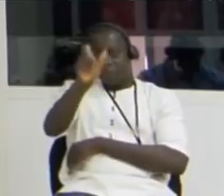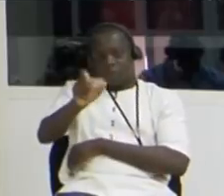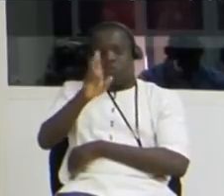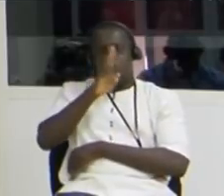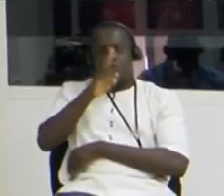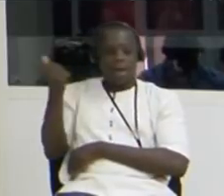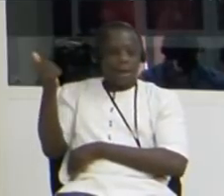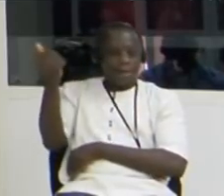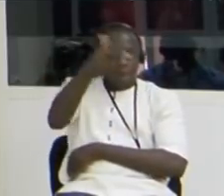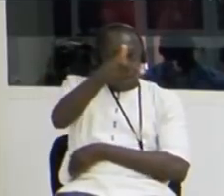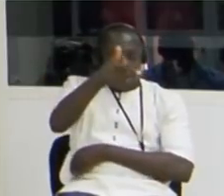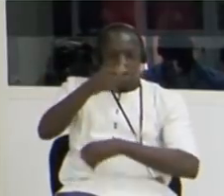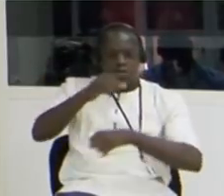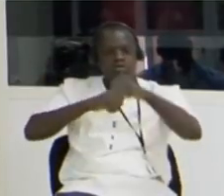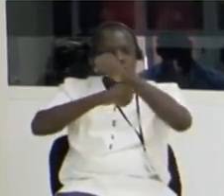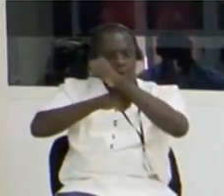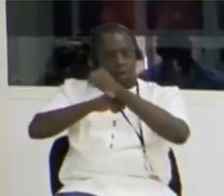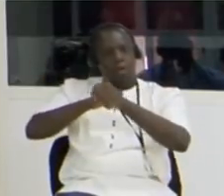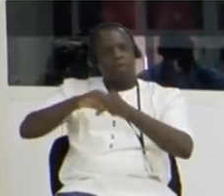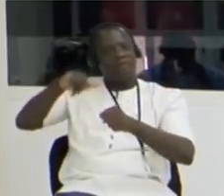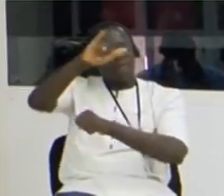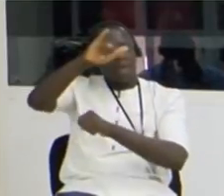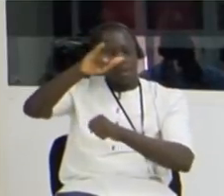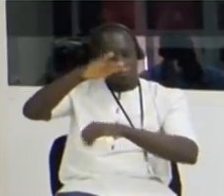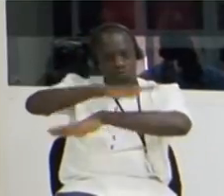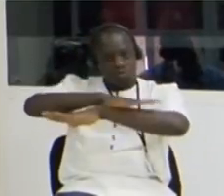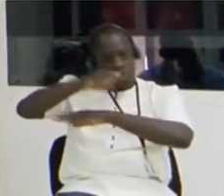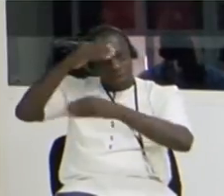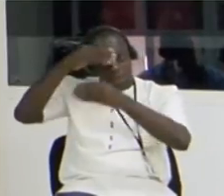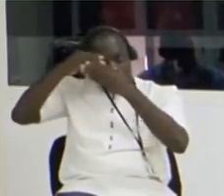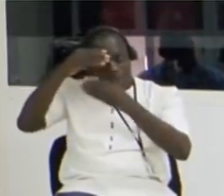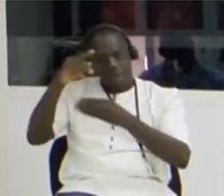president? Yes.